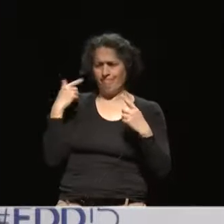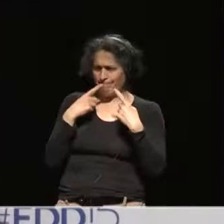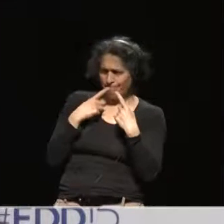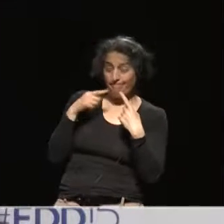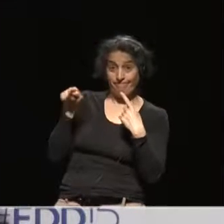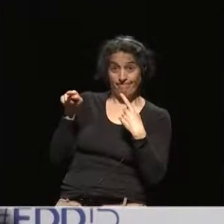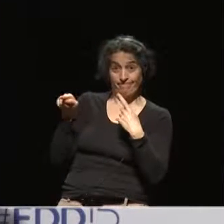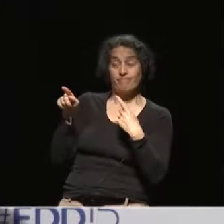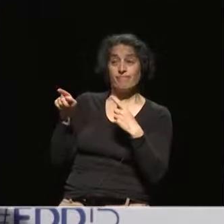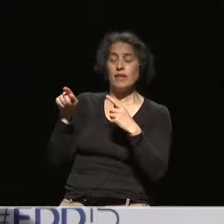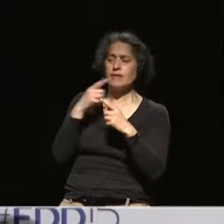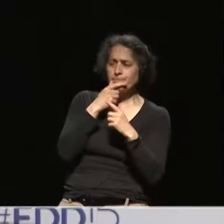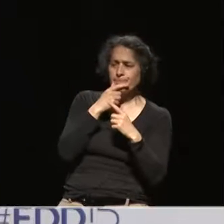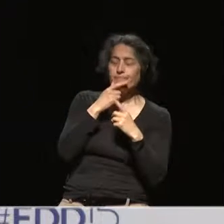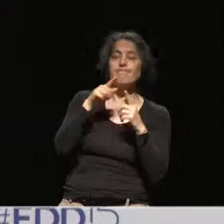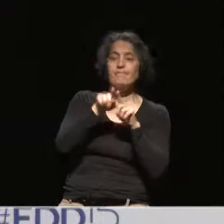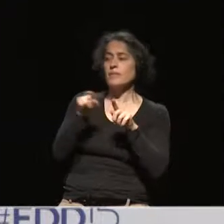to